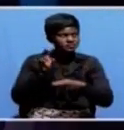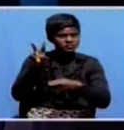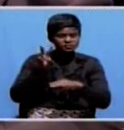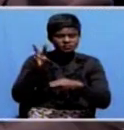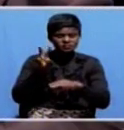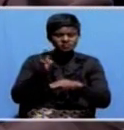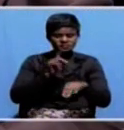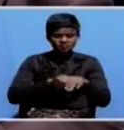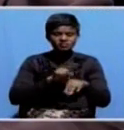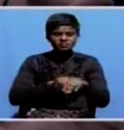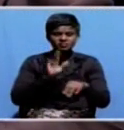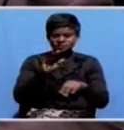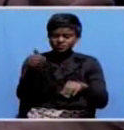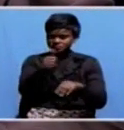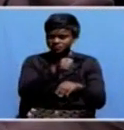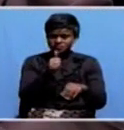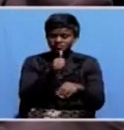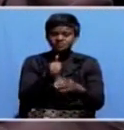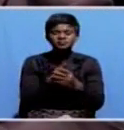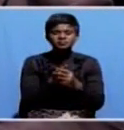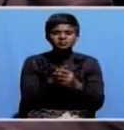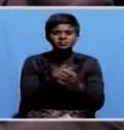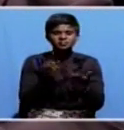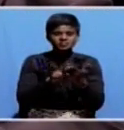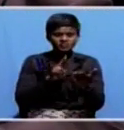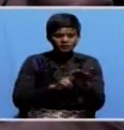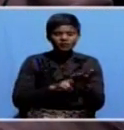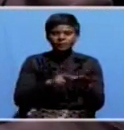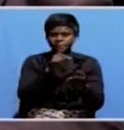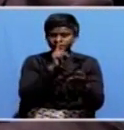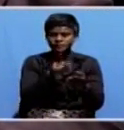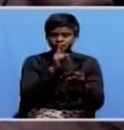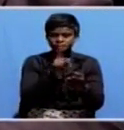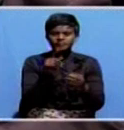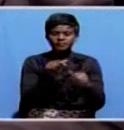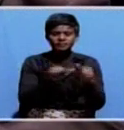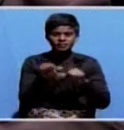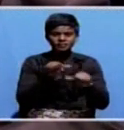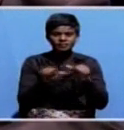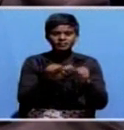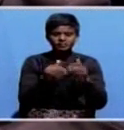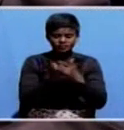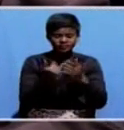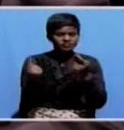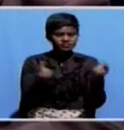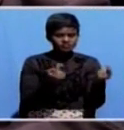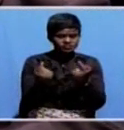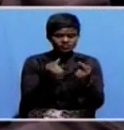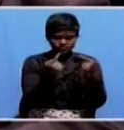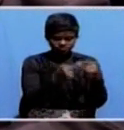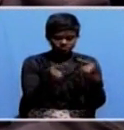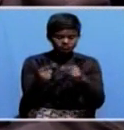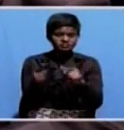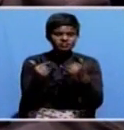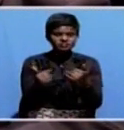see, you didn't report the truth about the situation as it existed. Is